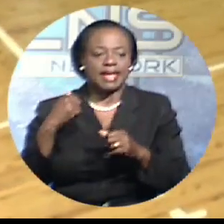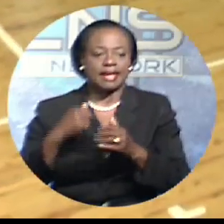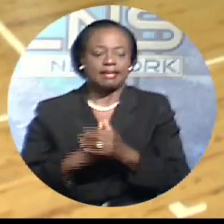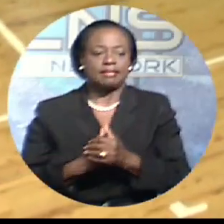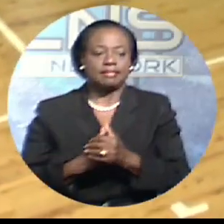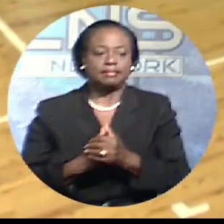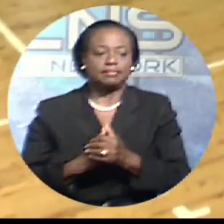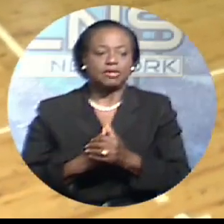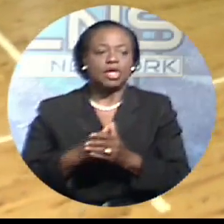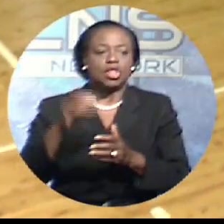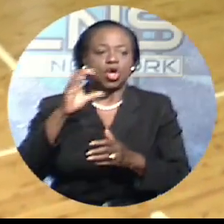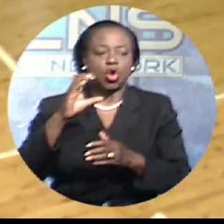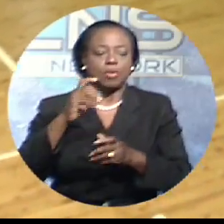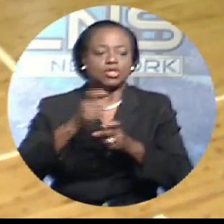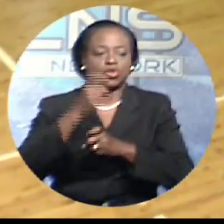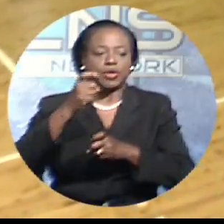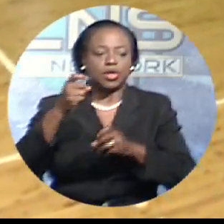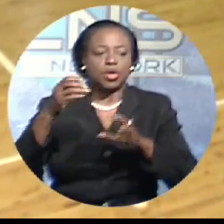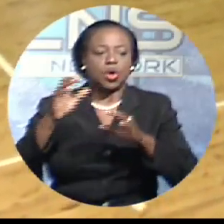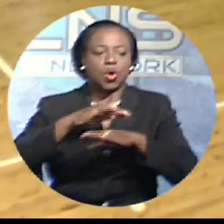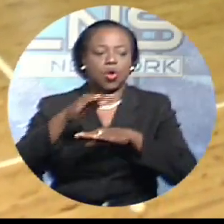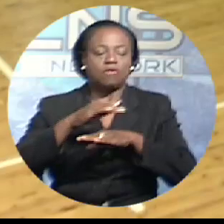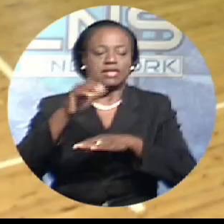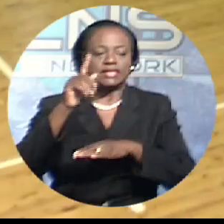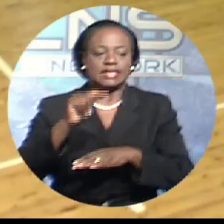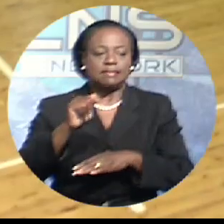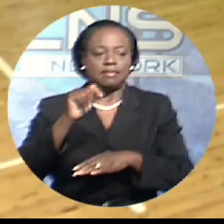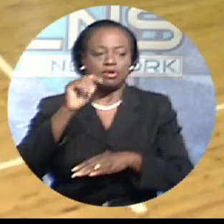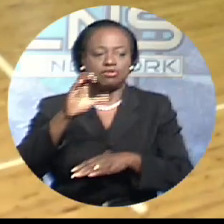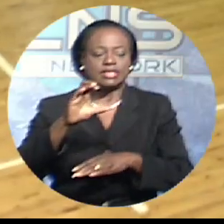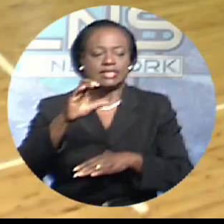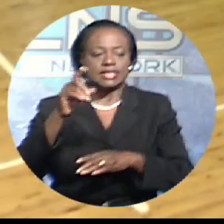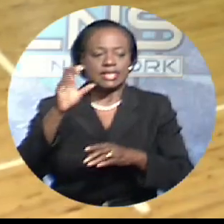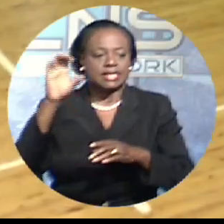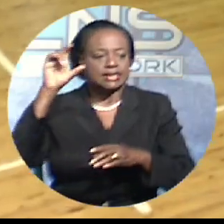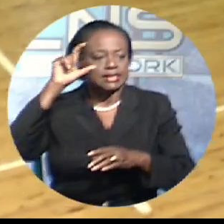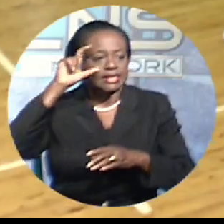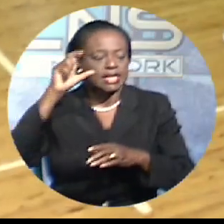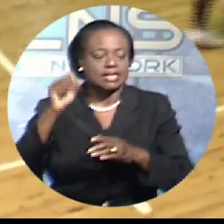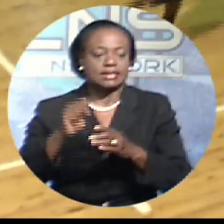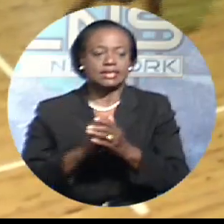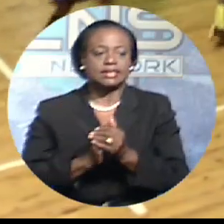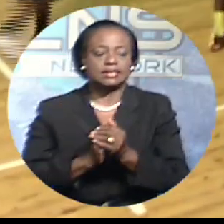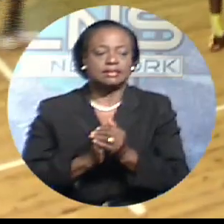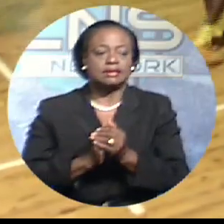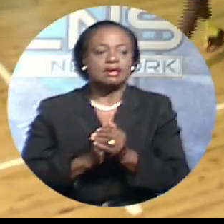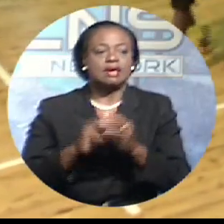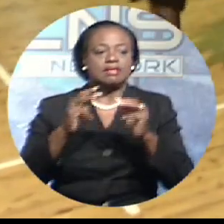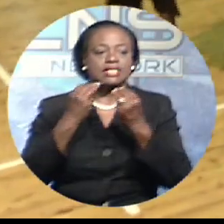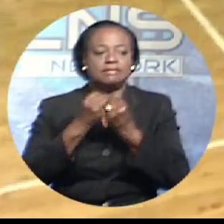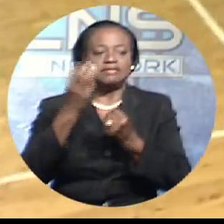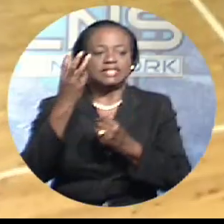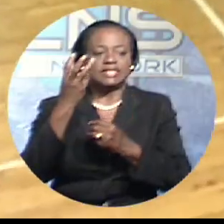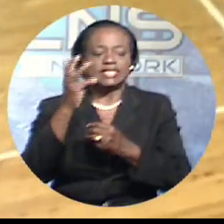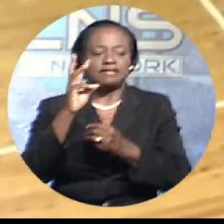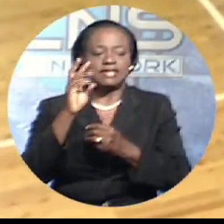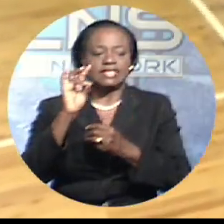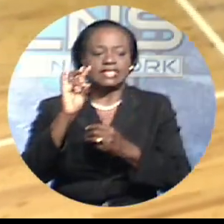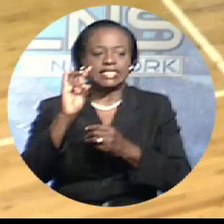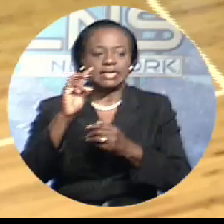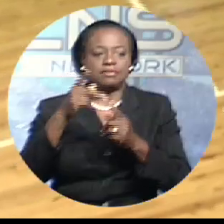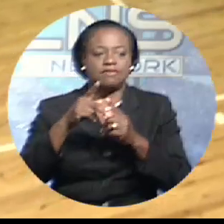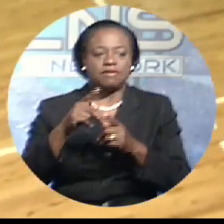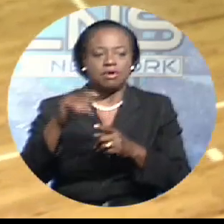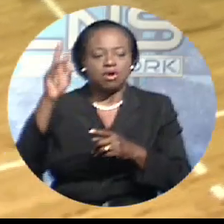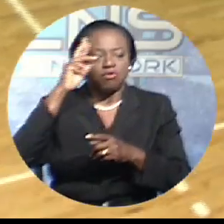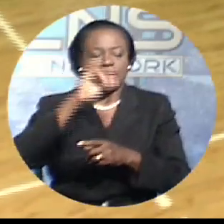Sons, the Cobras had 19 turnovers and connected on 8 of 15 free throws. The team got 17 points from Brayman Jones and